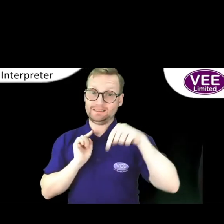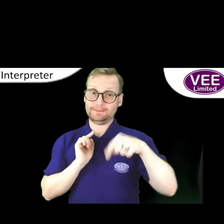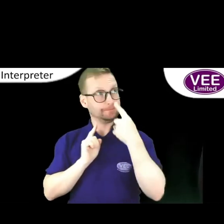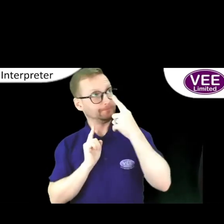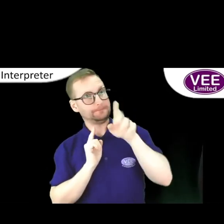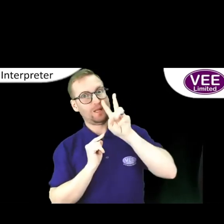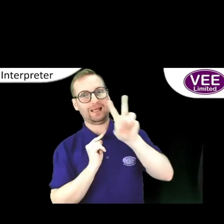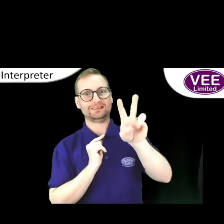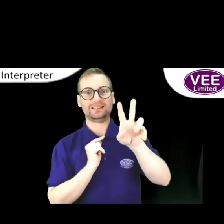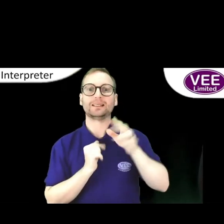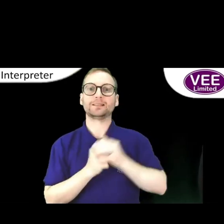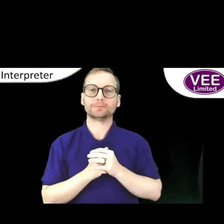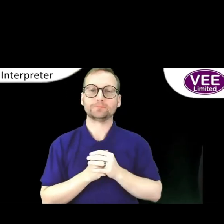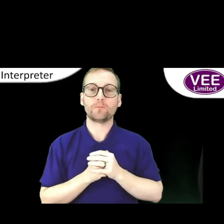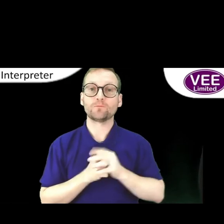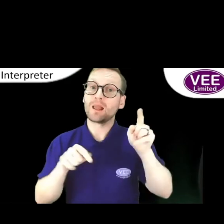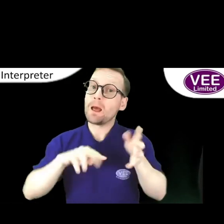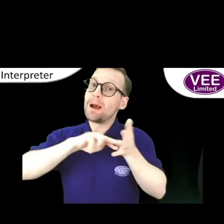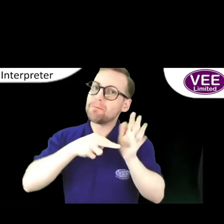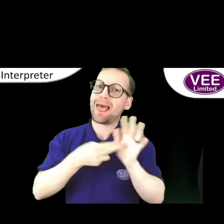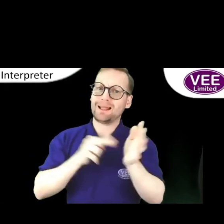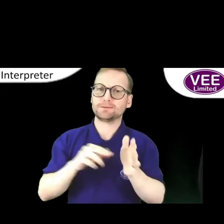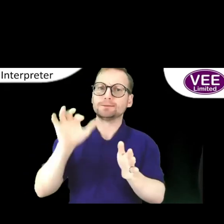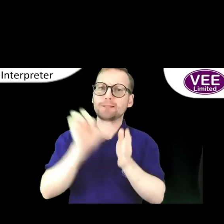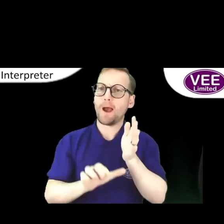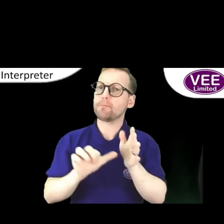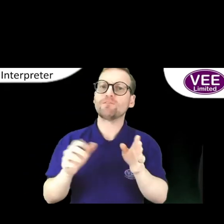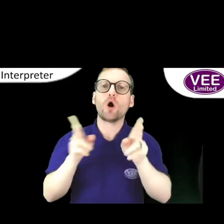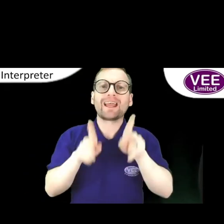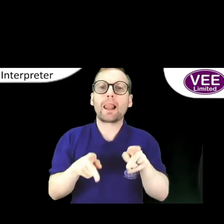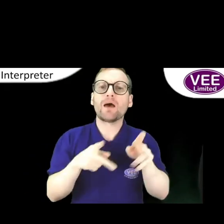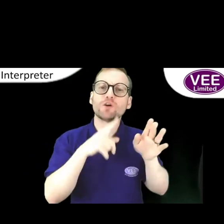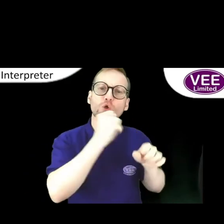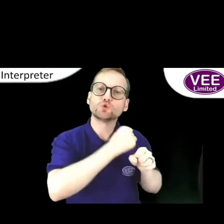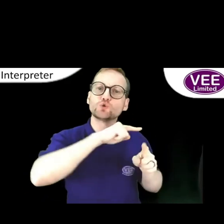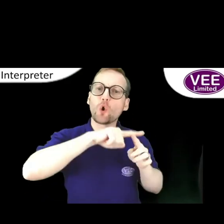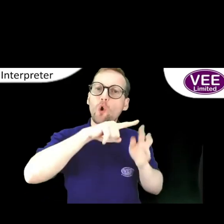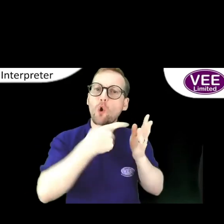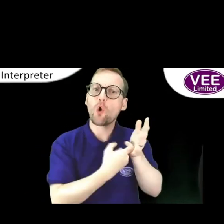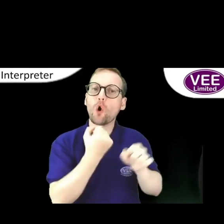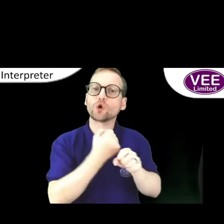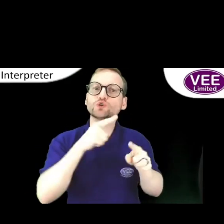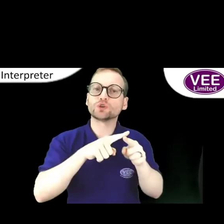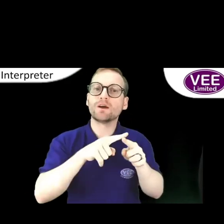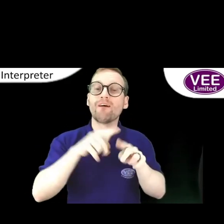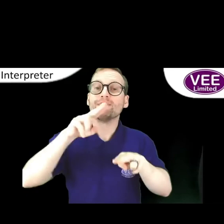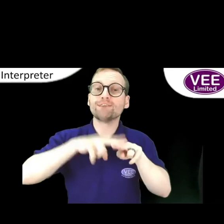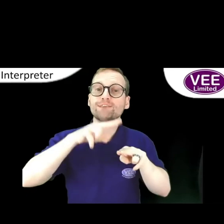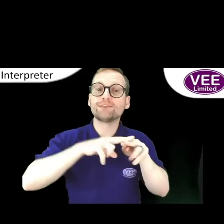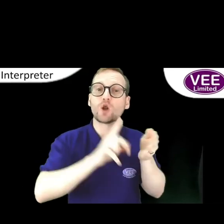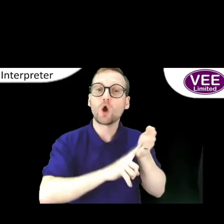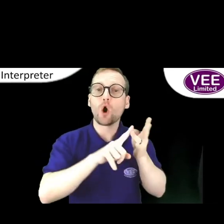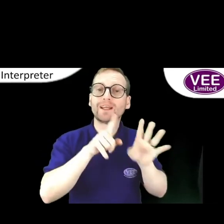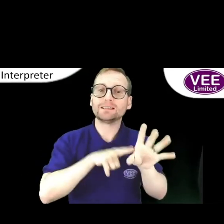galleries. This planning had all begun before the killing of George Floyd and the subsequent wave of Black Lives Matter protests sweeping